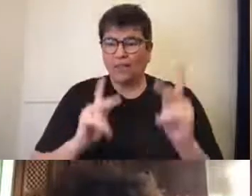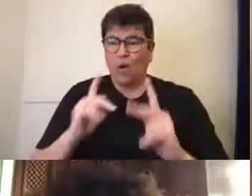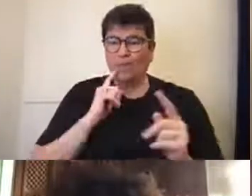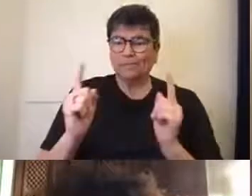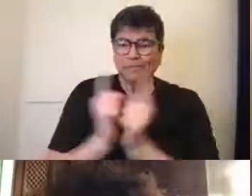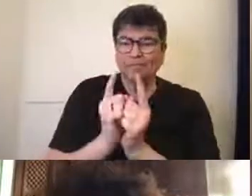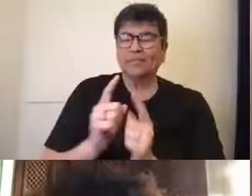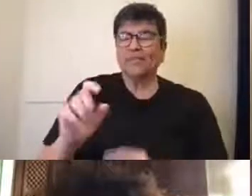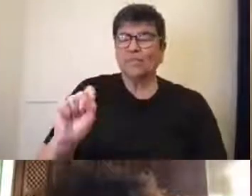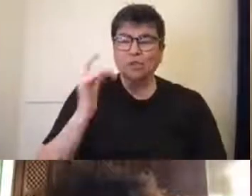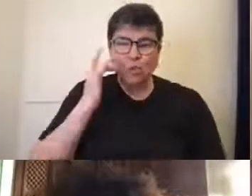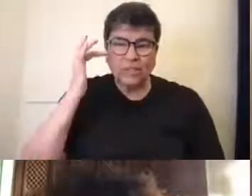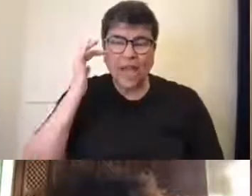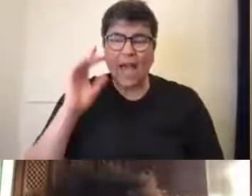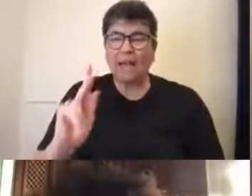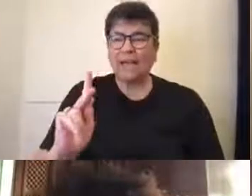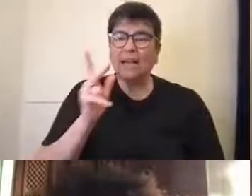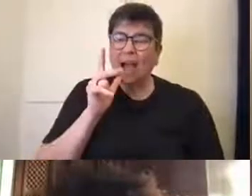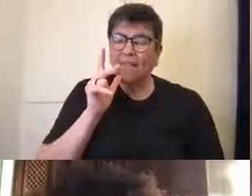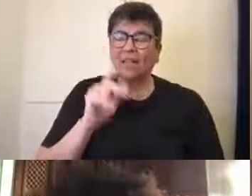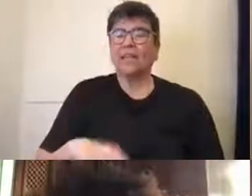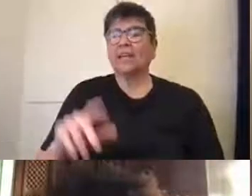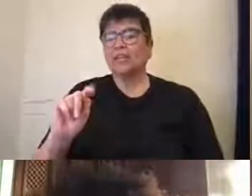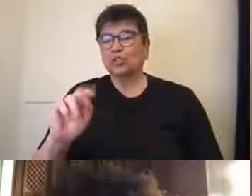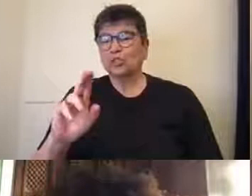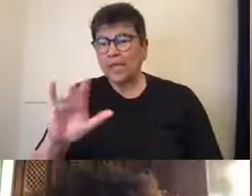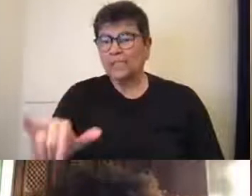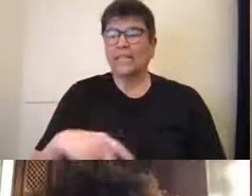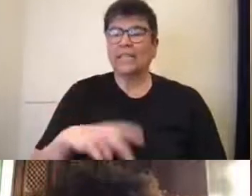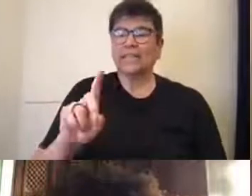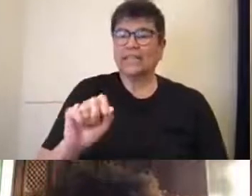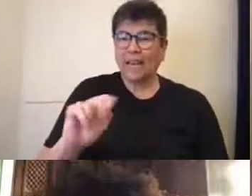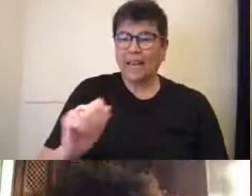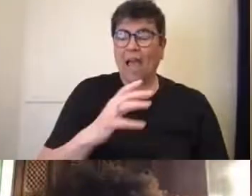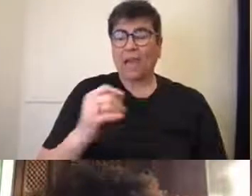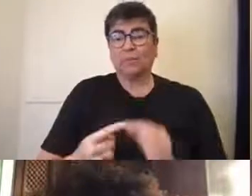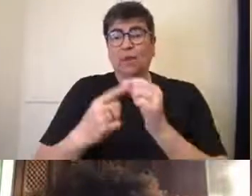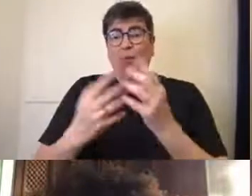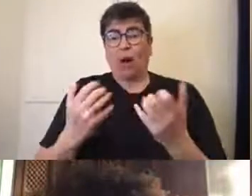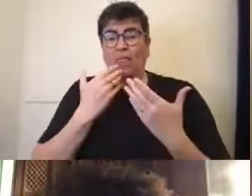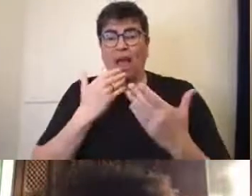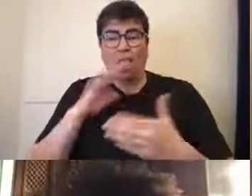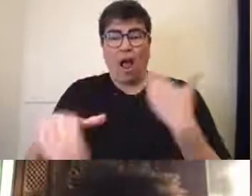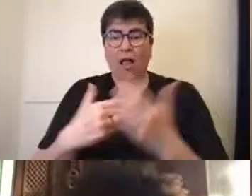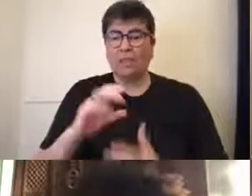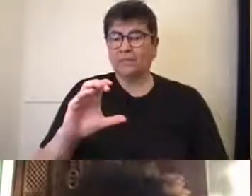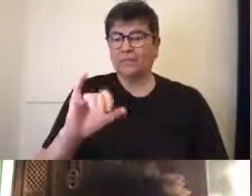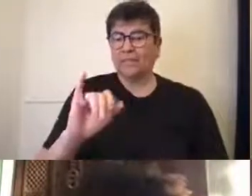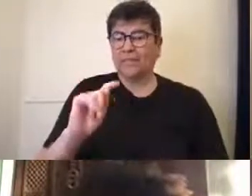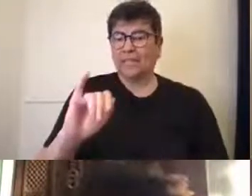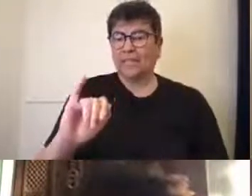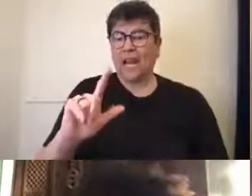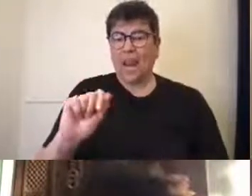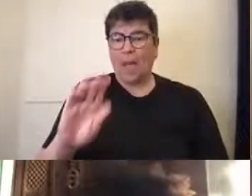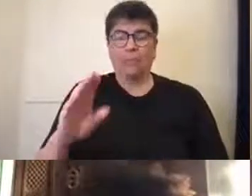Kafi, Aditya, Tracy, and Dana. And I especially want to just thank all of CityLab for making reading